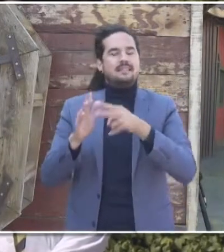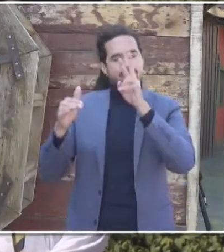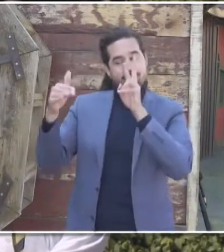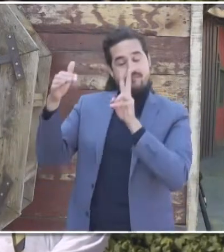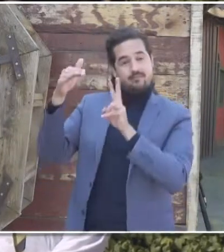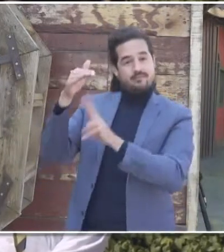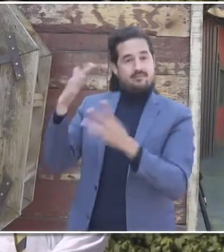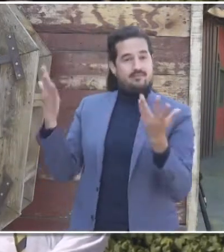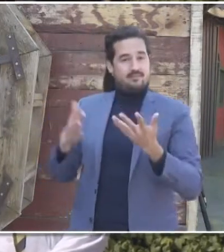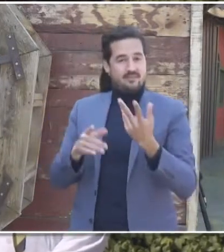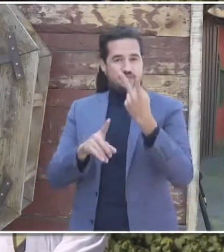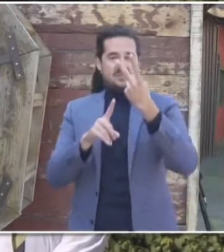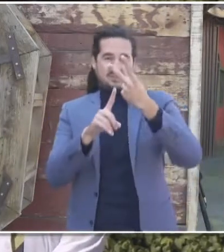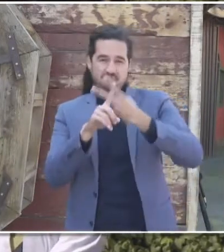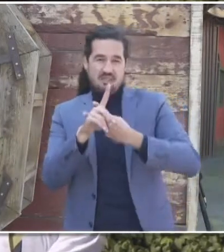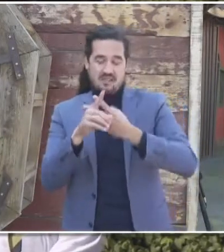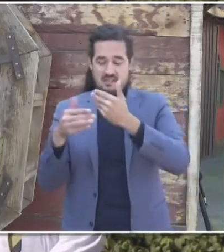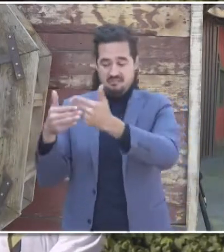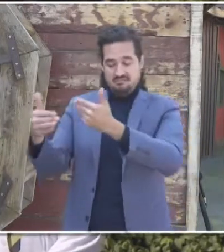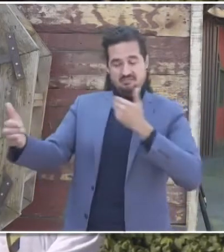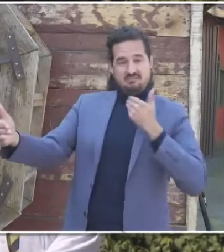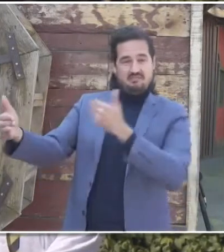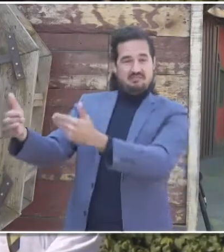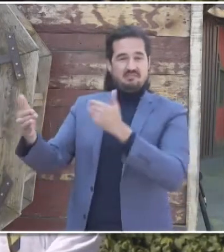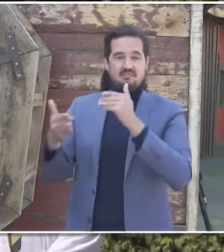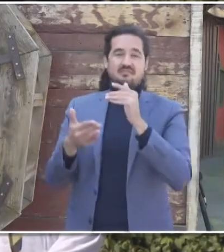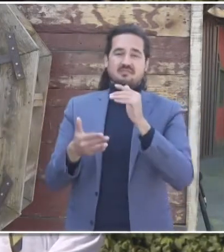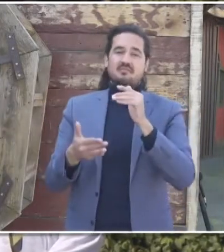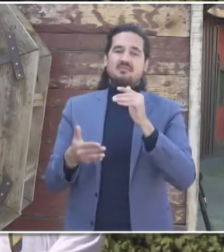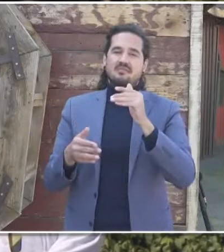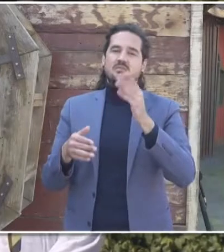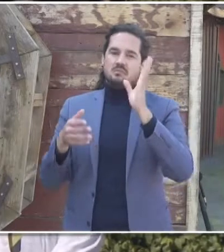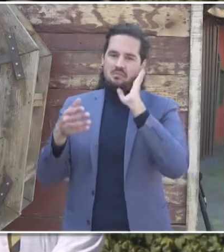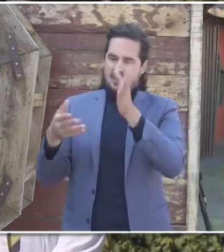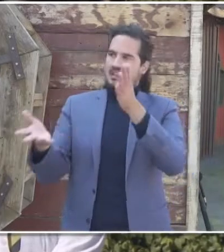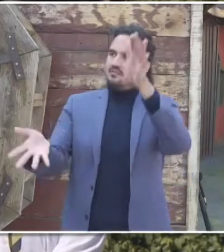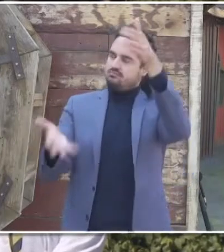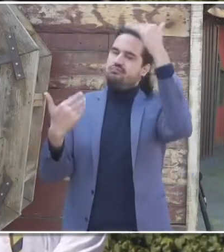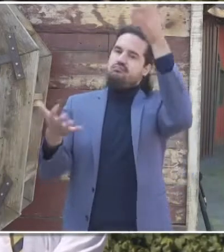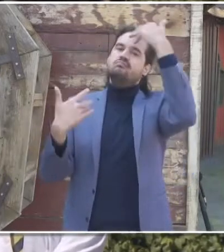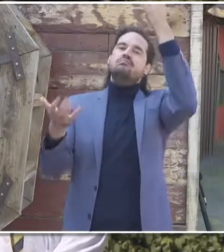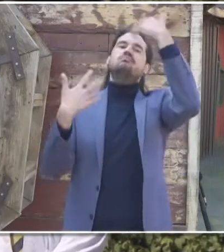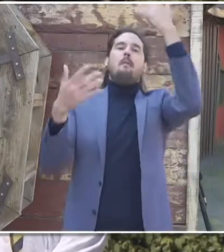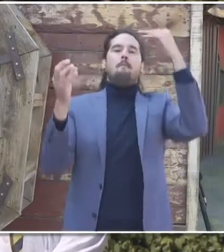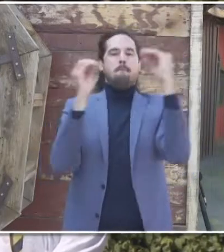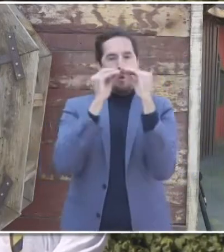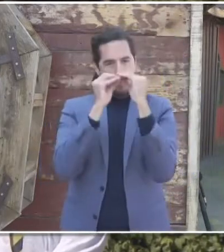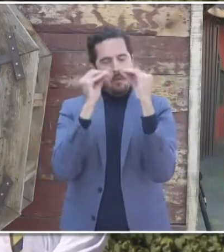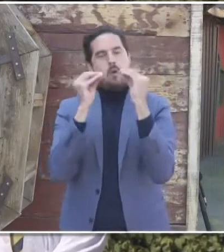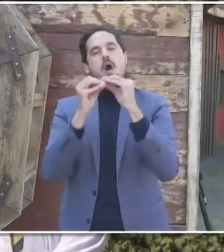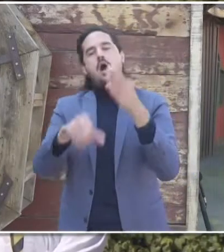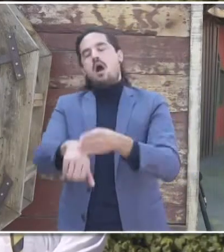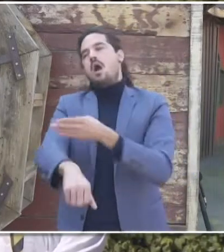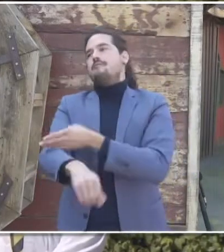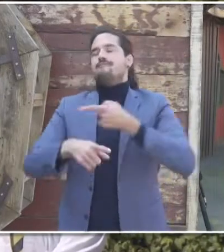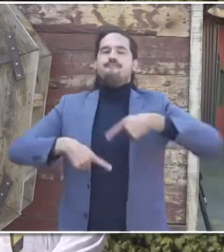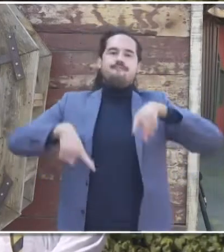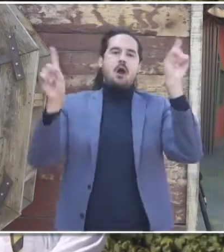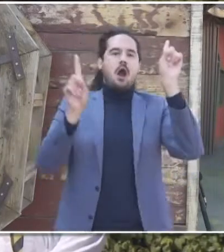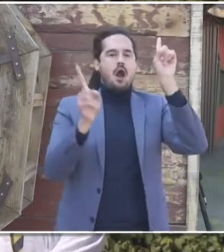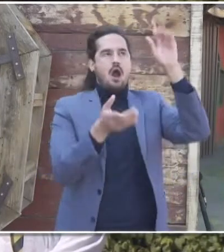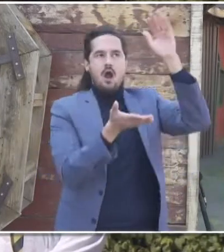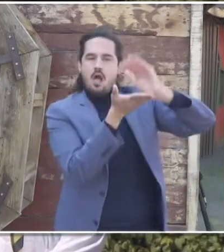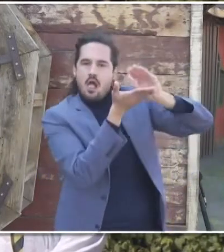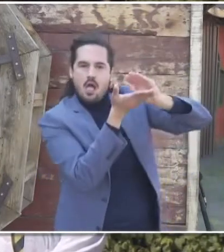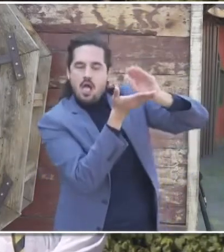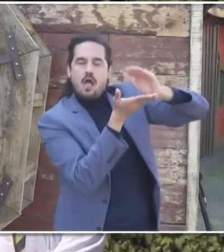and in the next 2 months. And that's why efforts like here in Fresno County, it's so important, and all of our valley counties